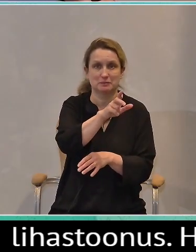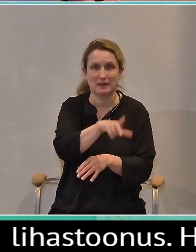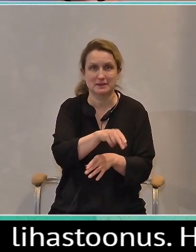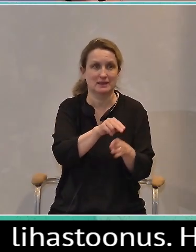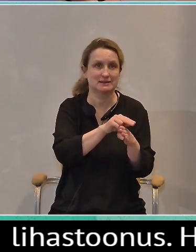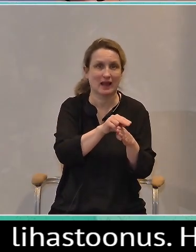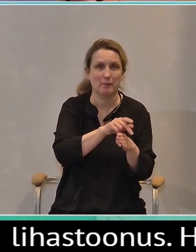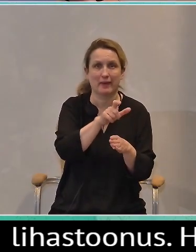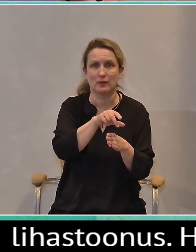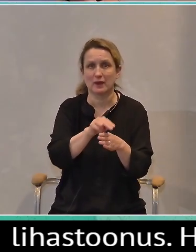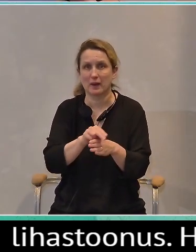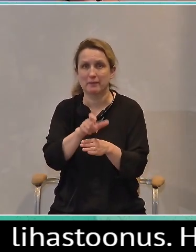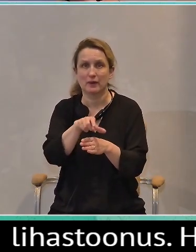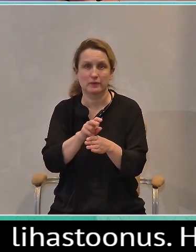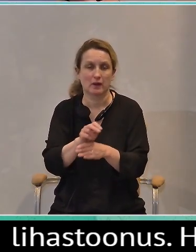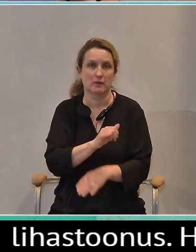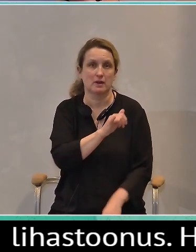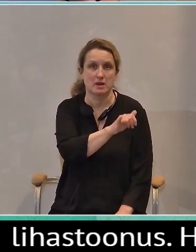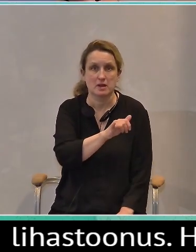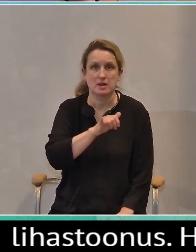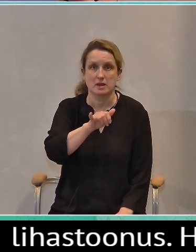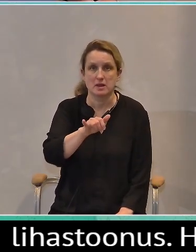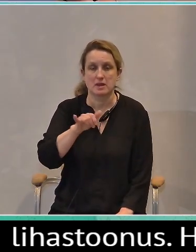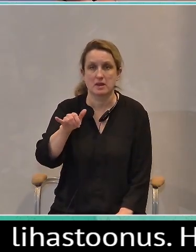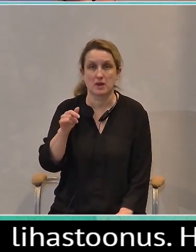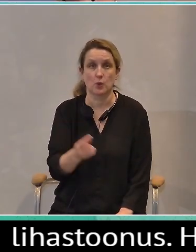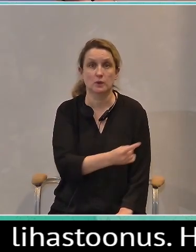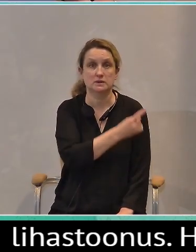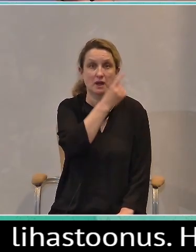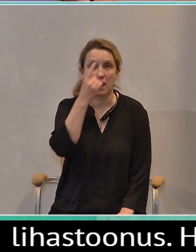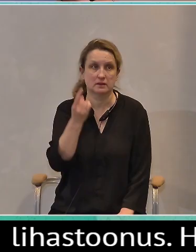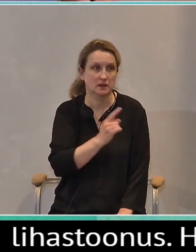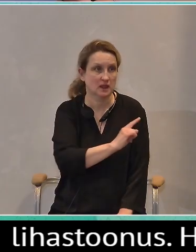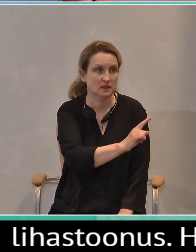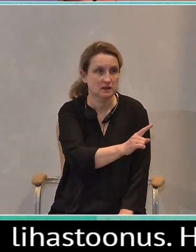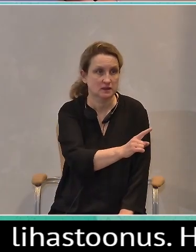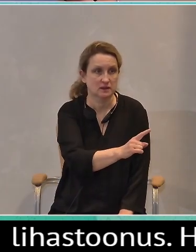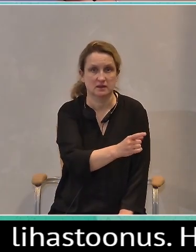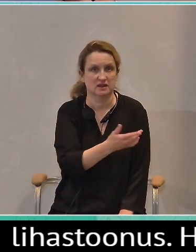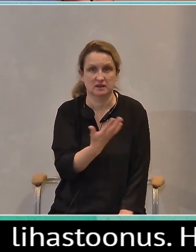So we started seeing various physicians and therapists.